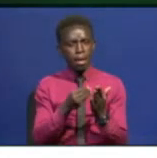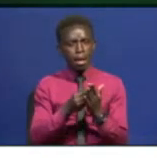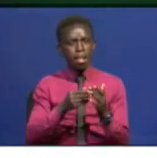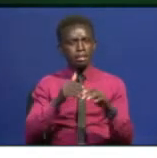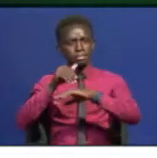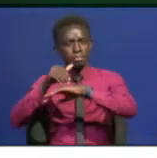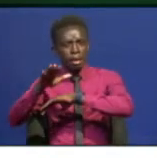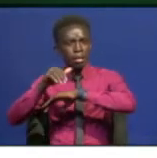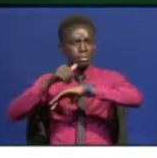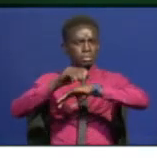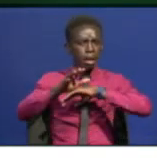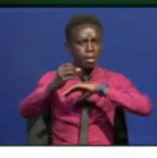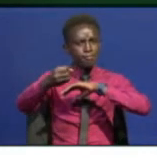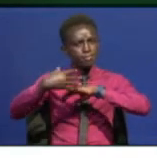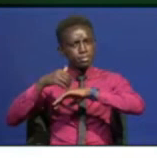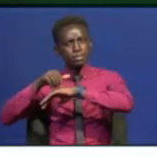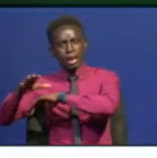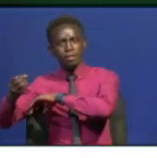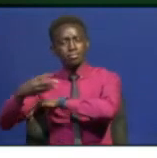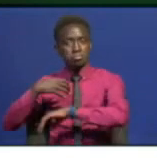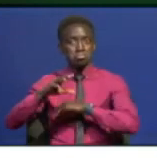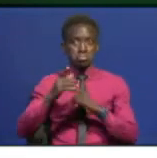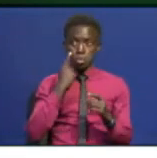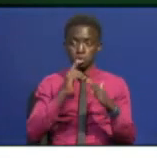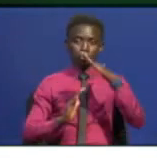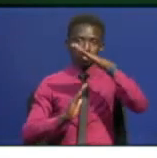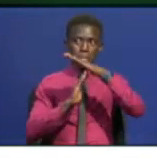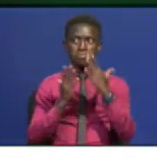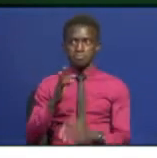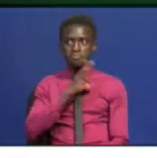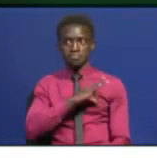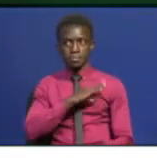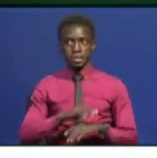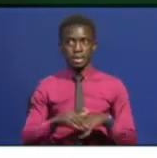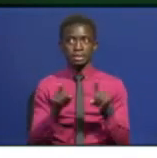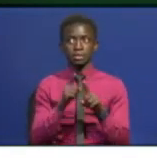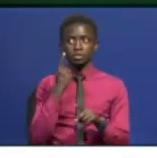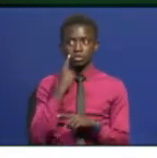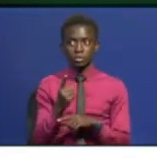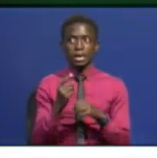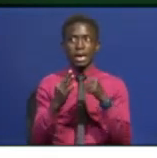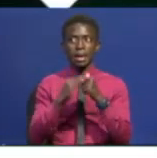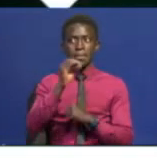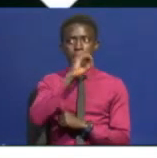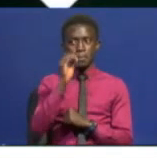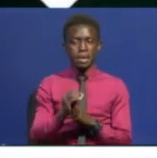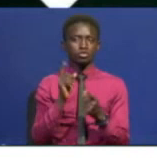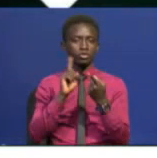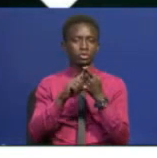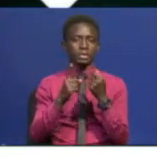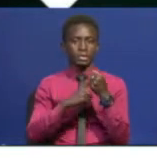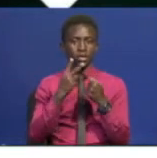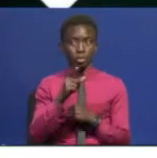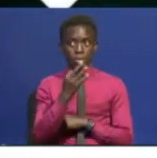a top revenue earner. Mobile data revenue grew by 18.1% to 63.2 billion shillings. The performance